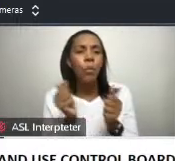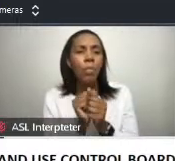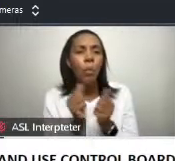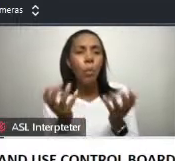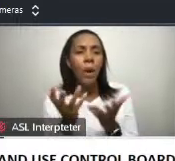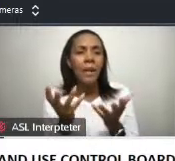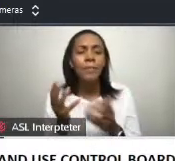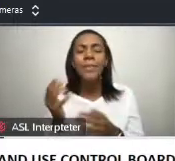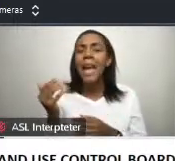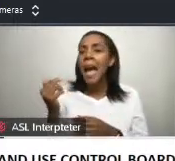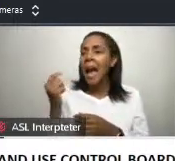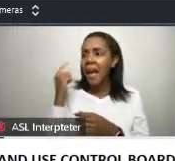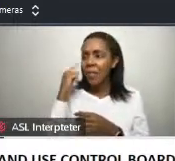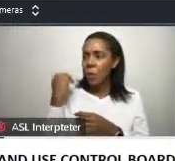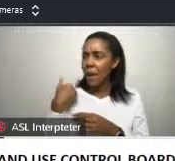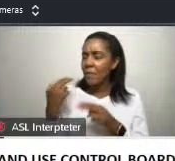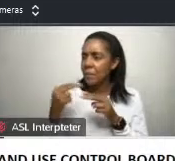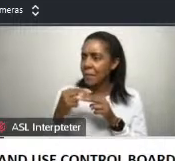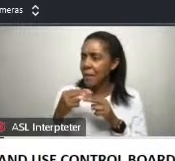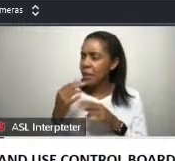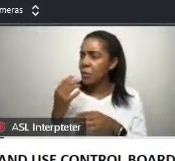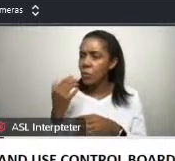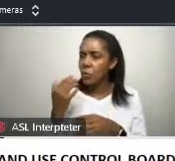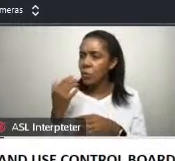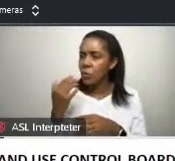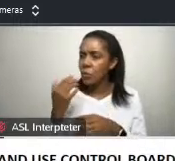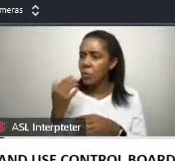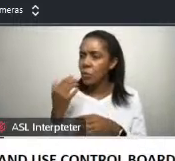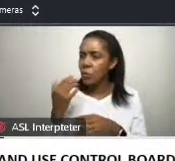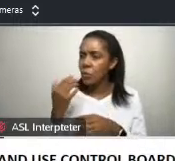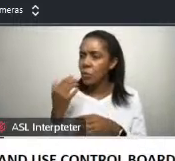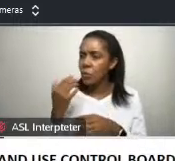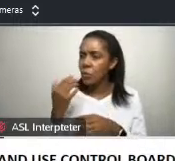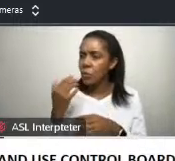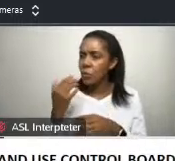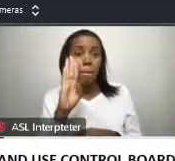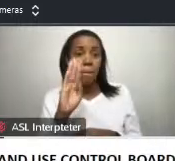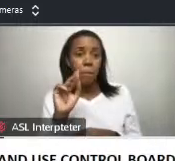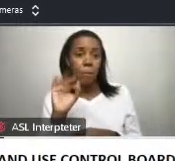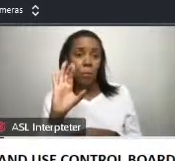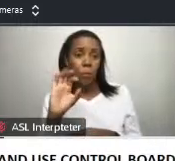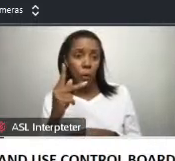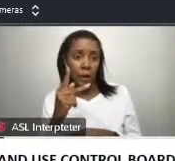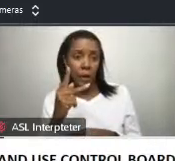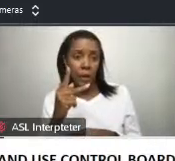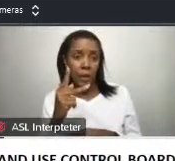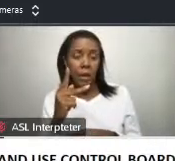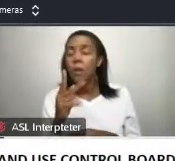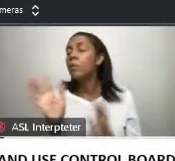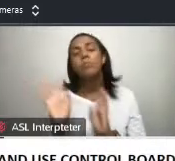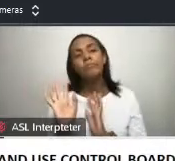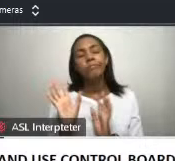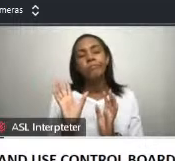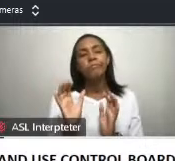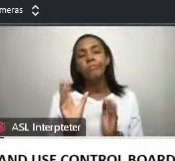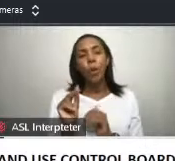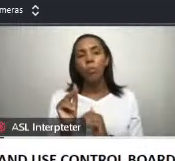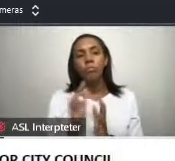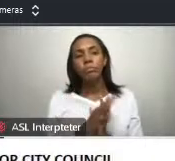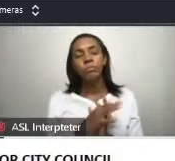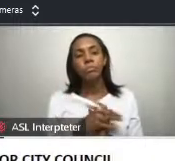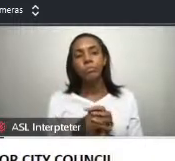some slides. Do you have the slides of the new? It's not going to be brick though, is it? Mostly not. Mostly not, okay.